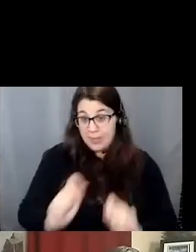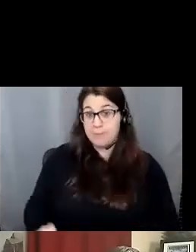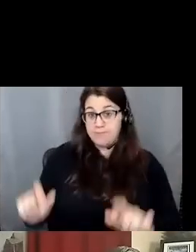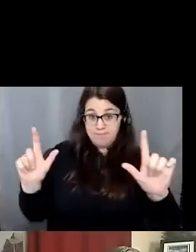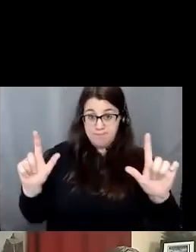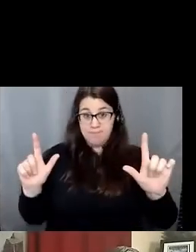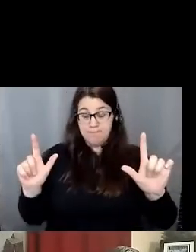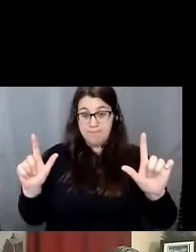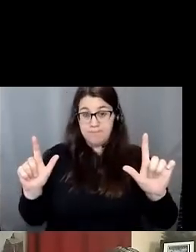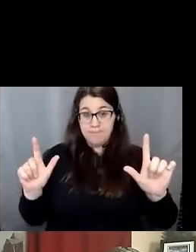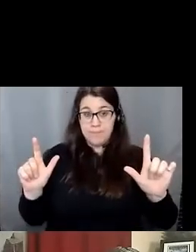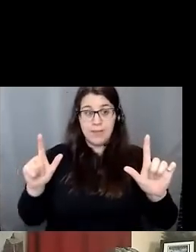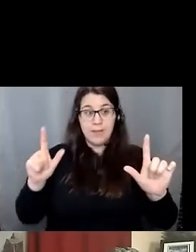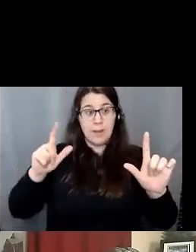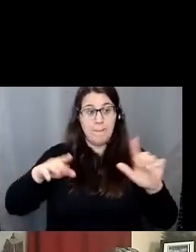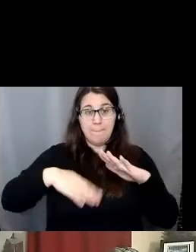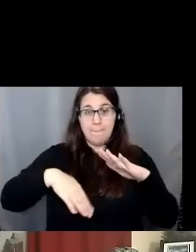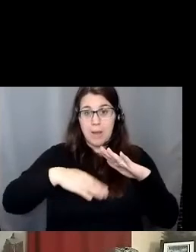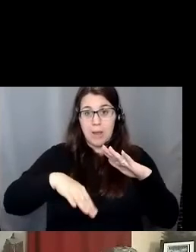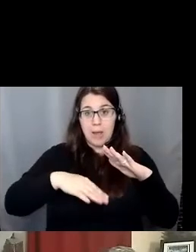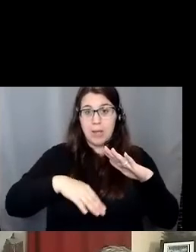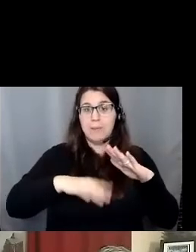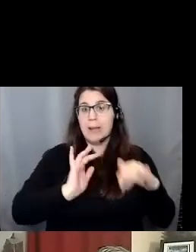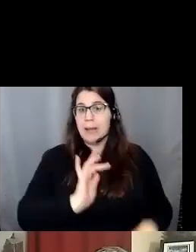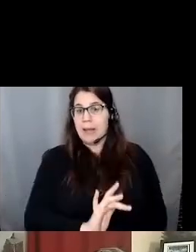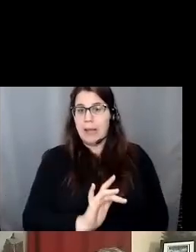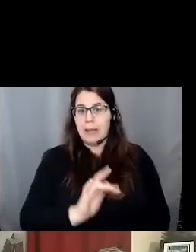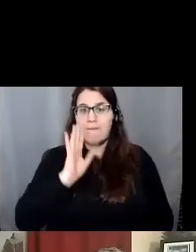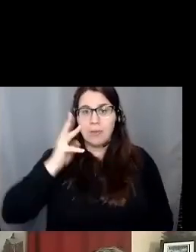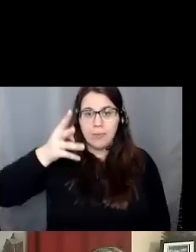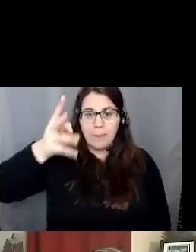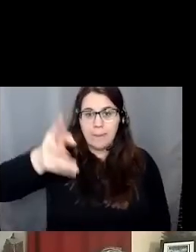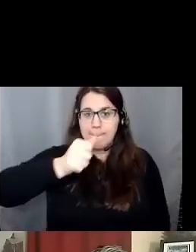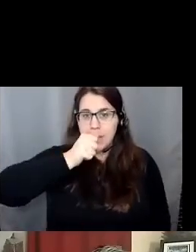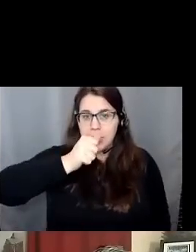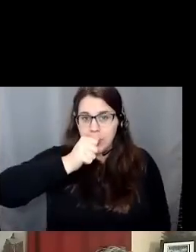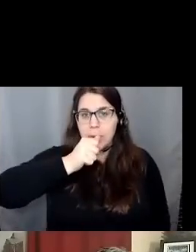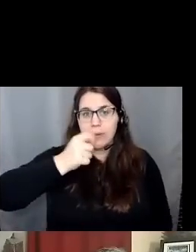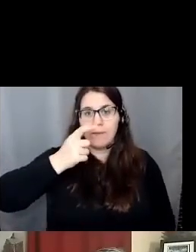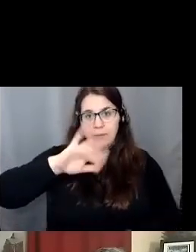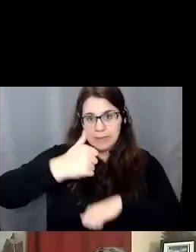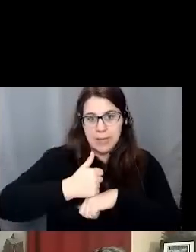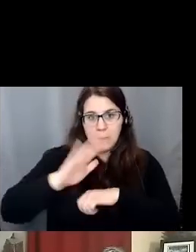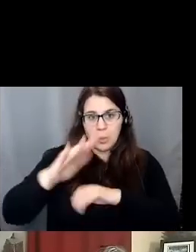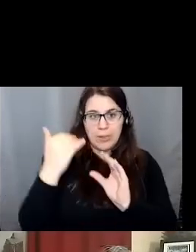to click on this link down here to create a password, to create your email address and the password you need